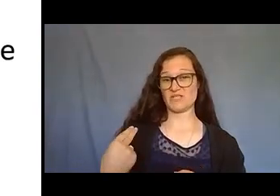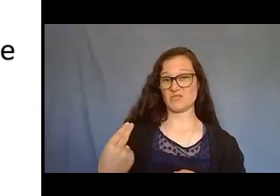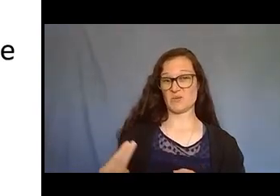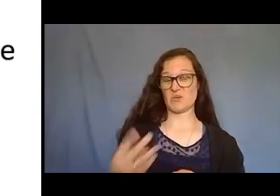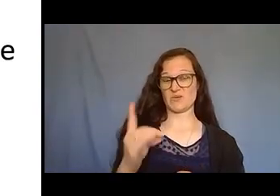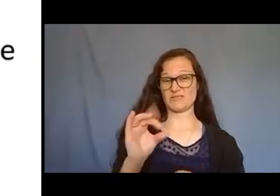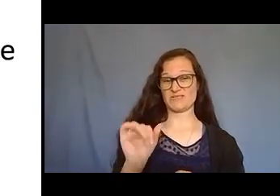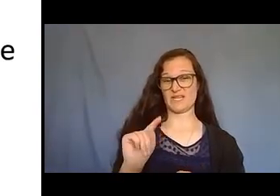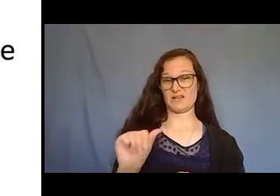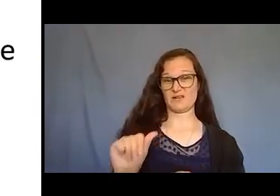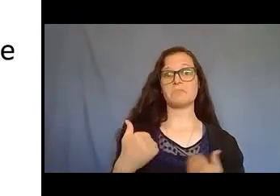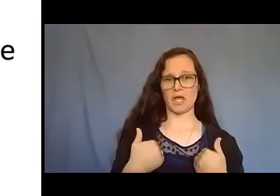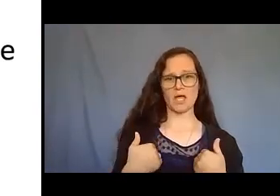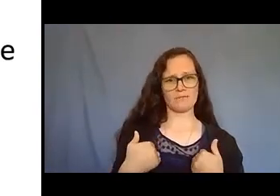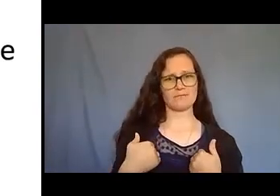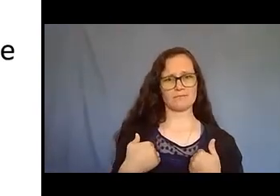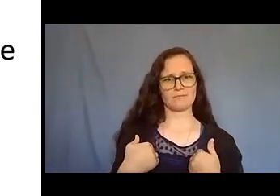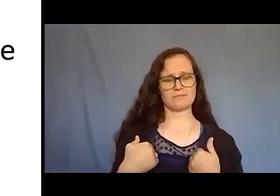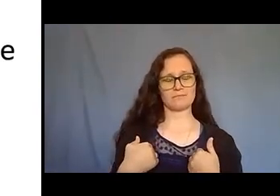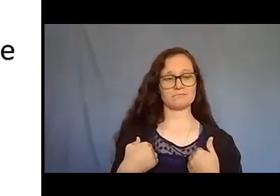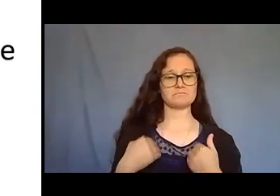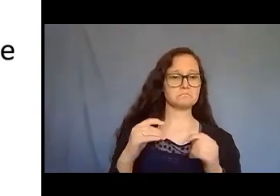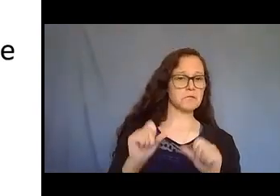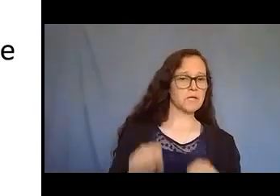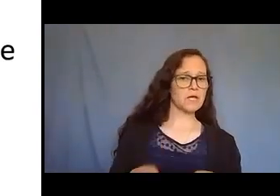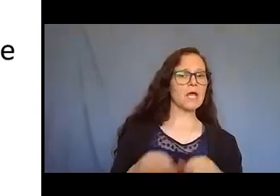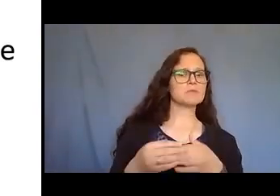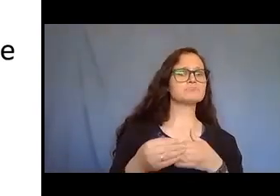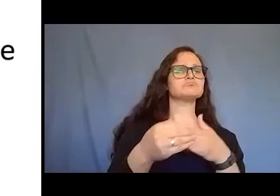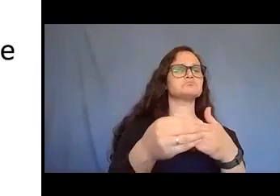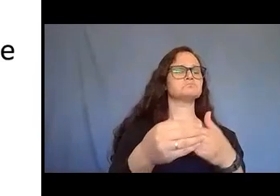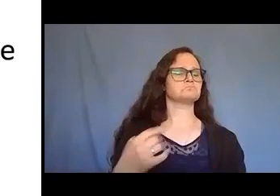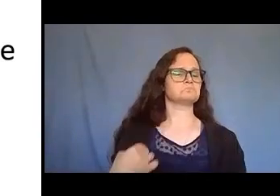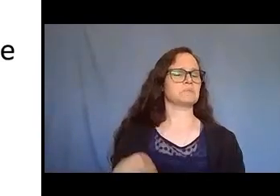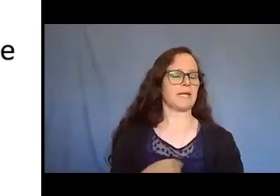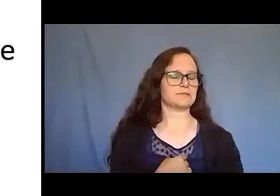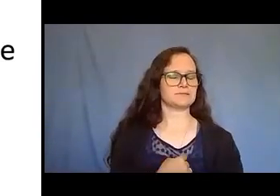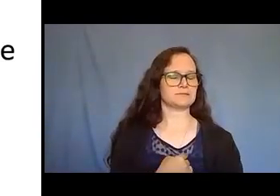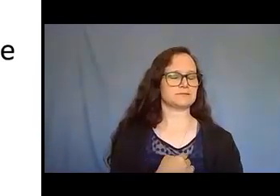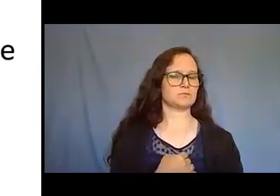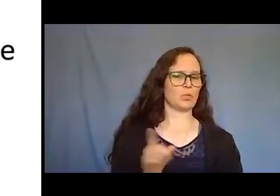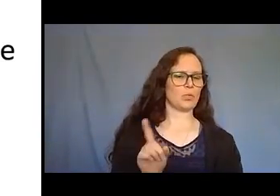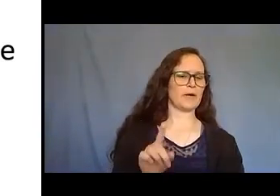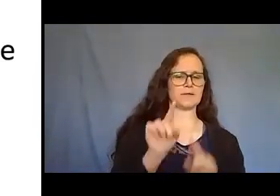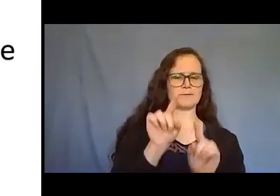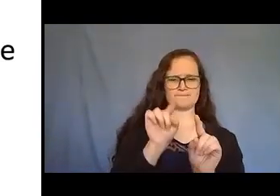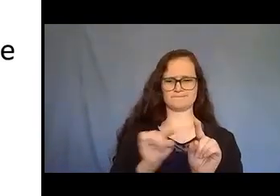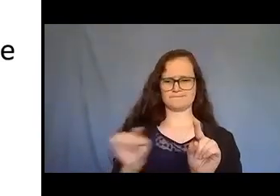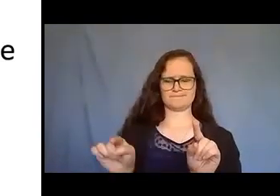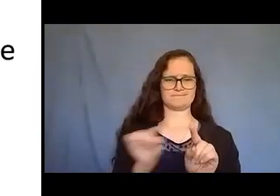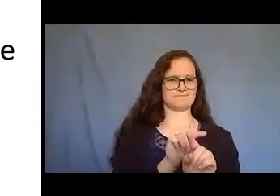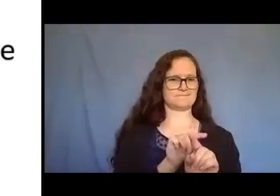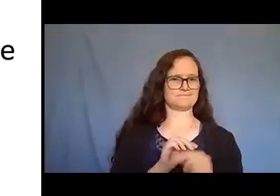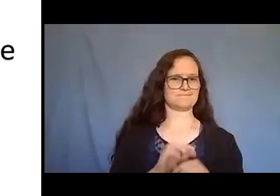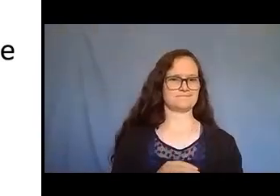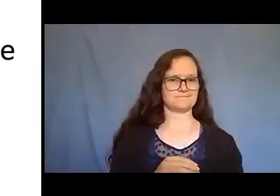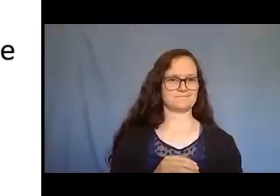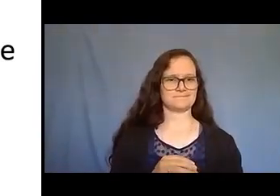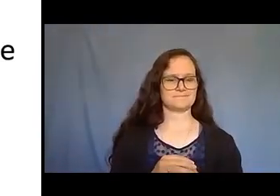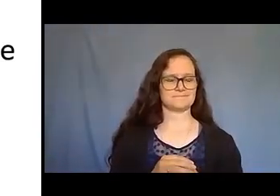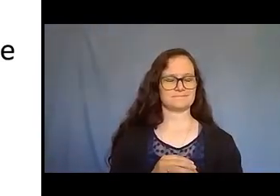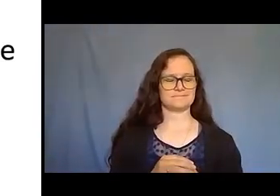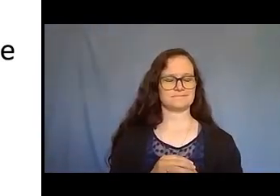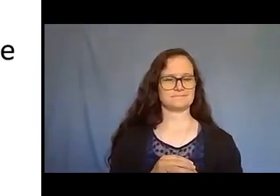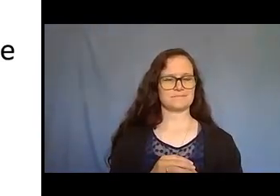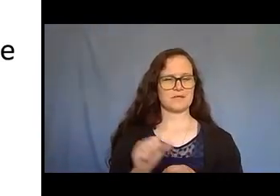of data, can help suggest us towards directions where we might be or where we might not be. So let's